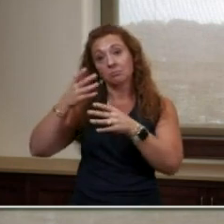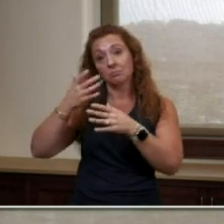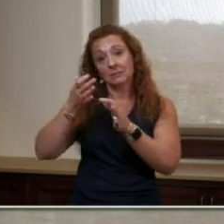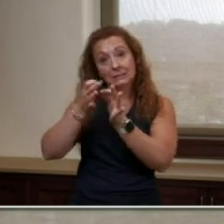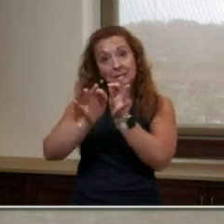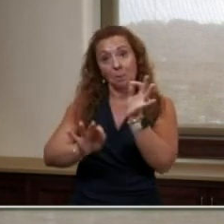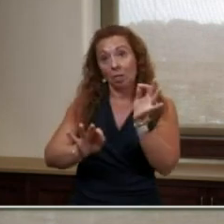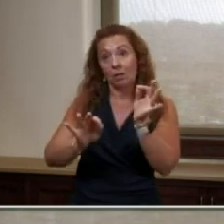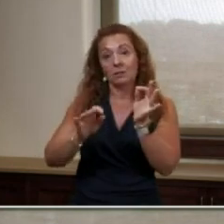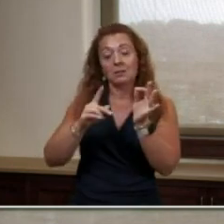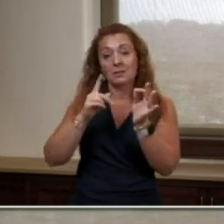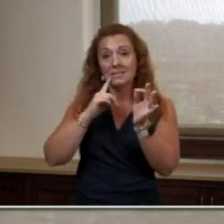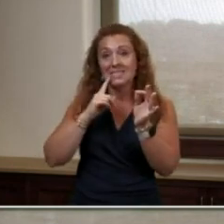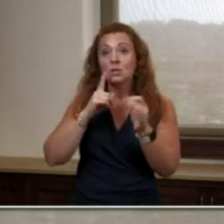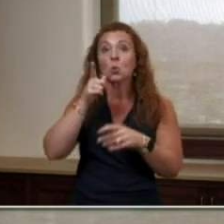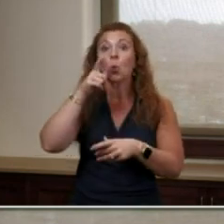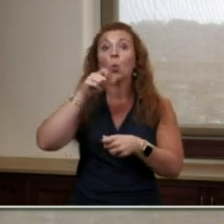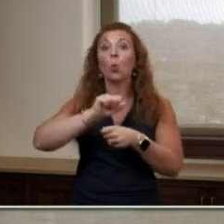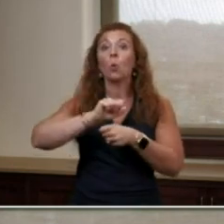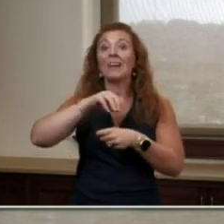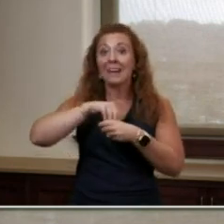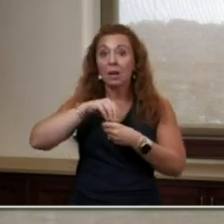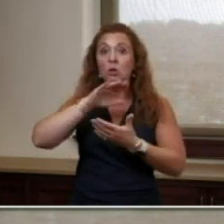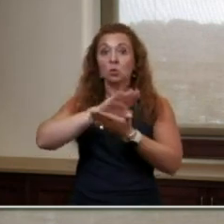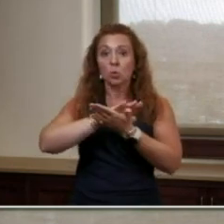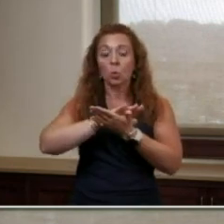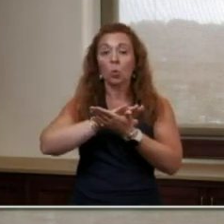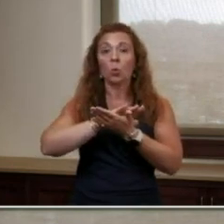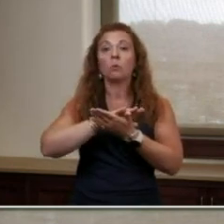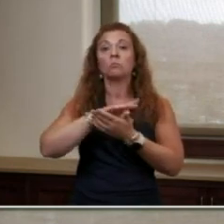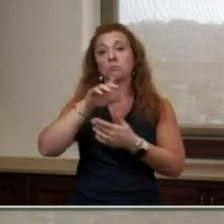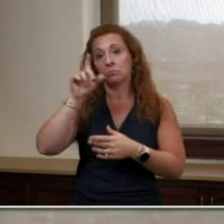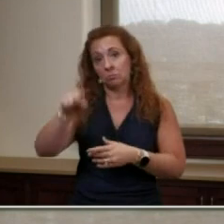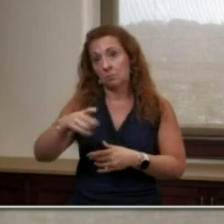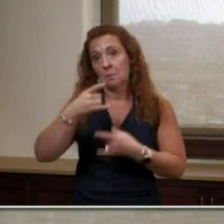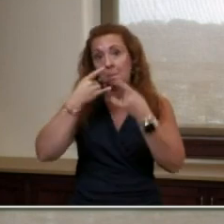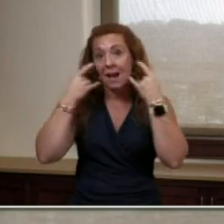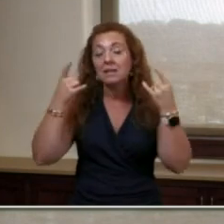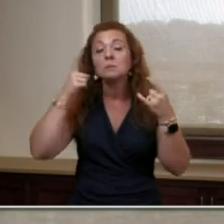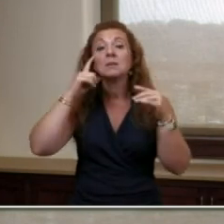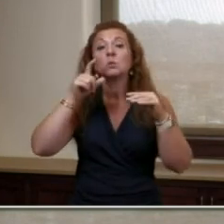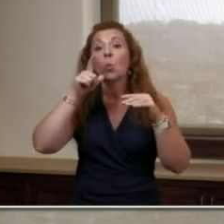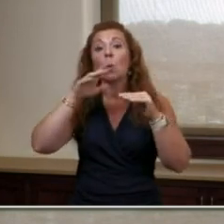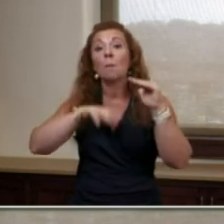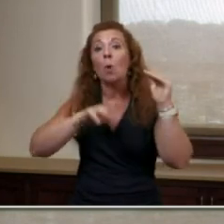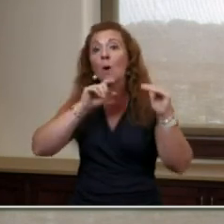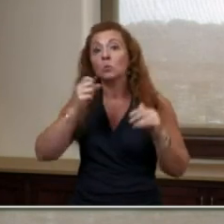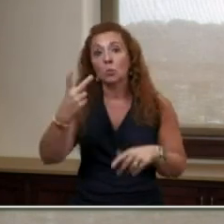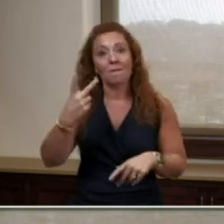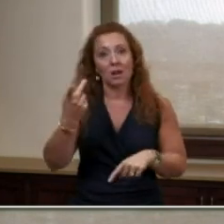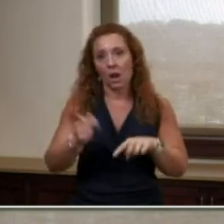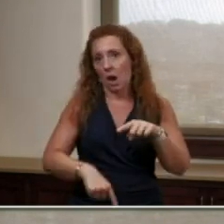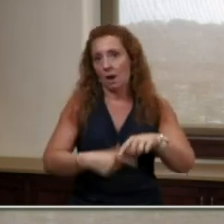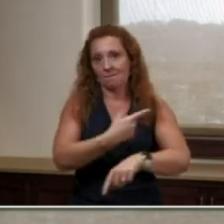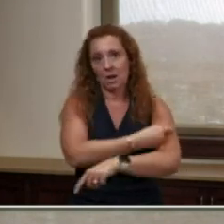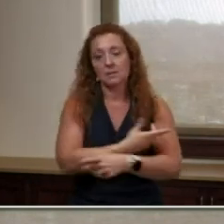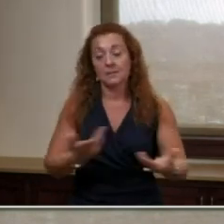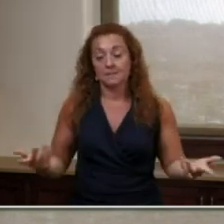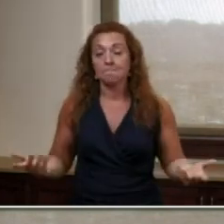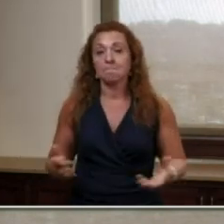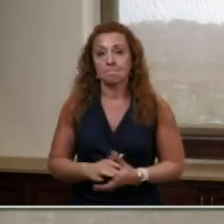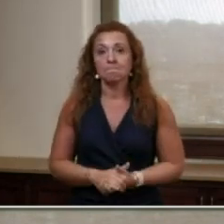on what they say, everybody in a school, because obviously the kids under the age of 12 aren't eligible right now to get that vaccine.